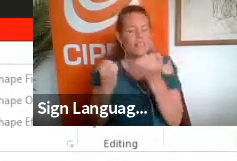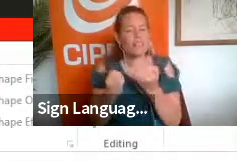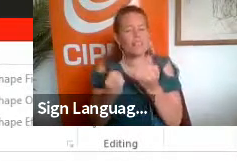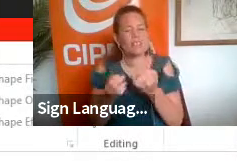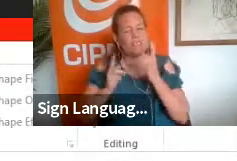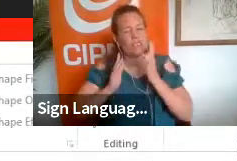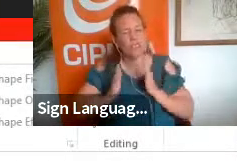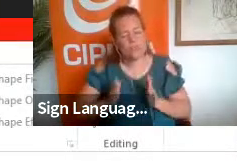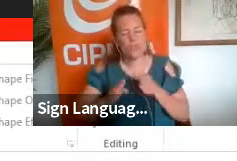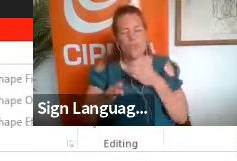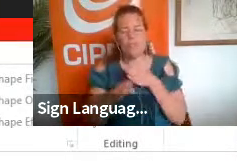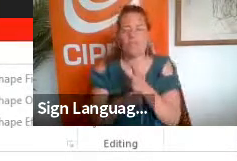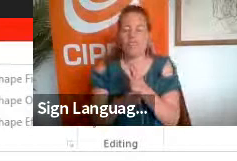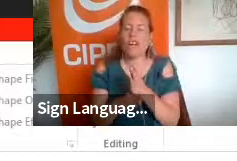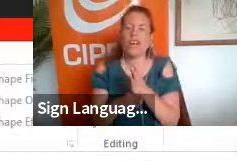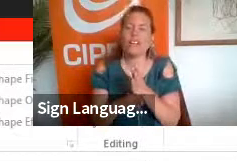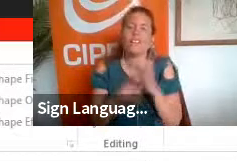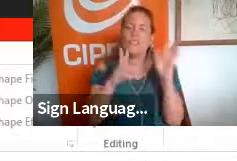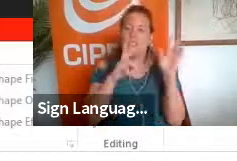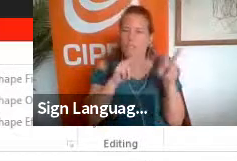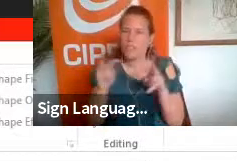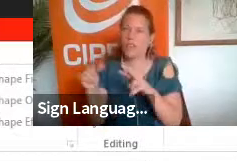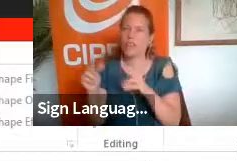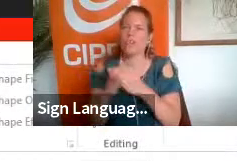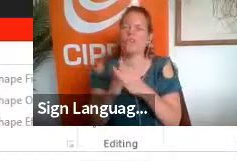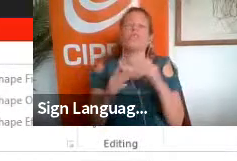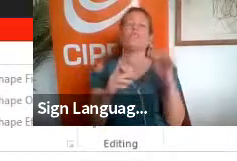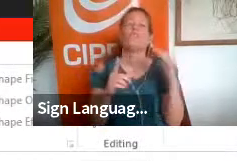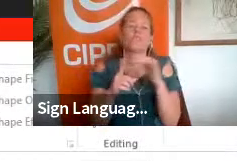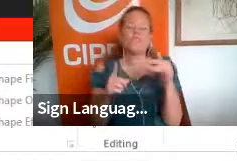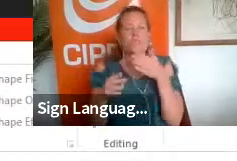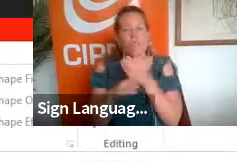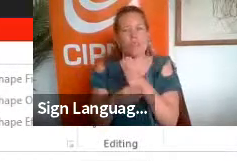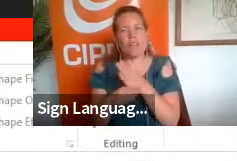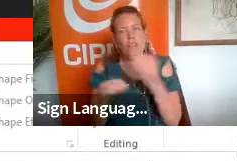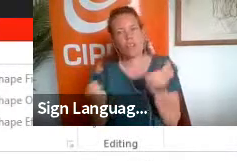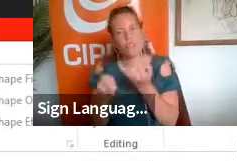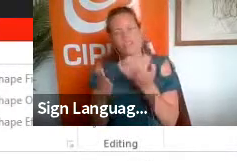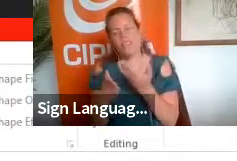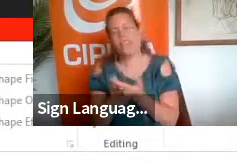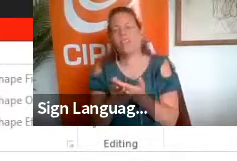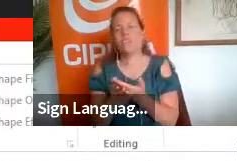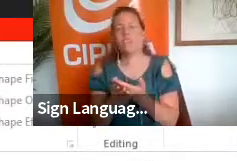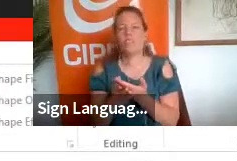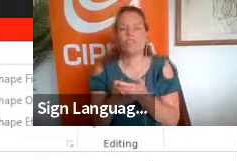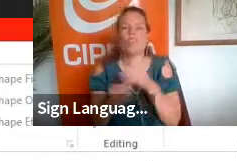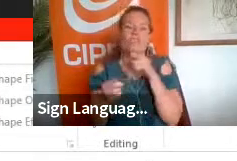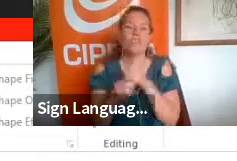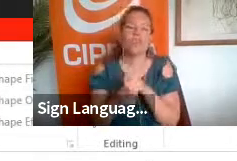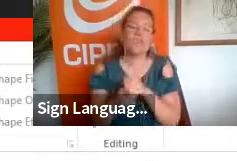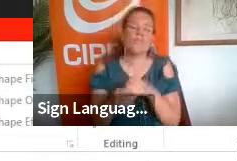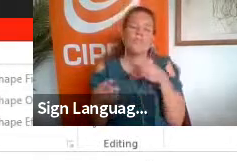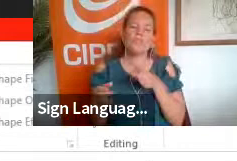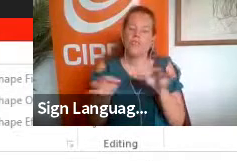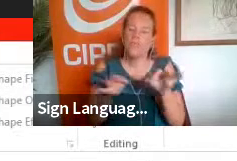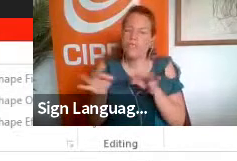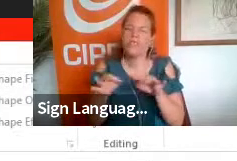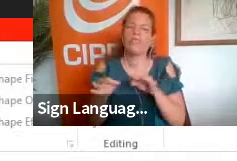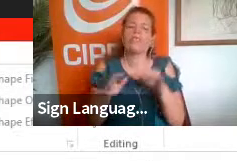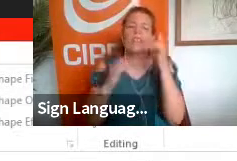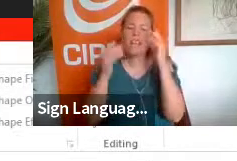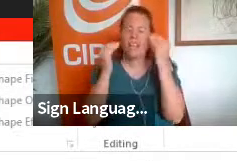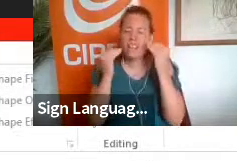rights organizations, researchers, organizations involved in strategic litigation, so mostly lawyers, lawyers'